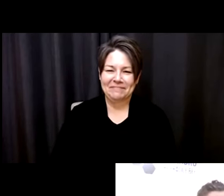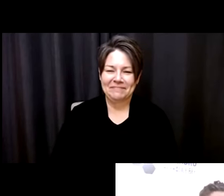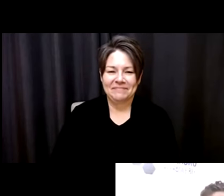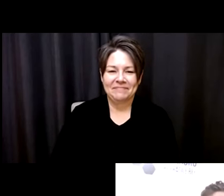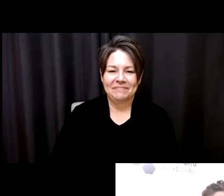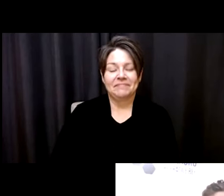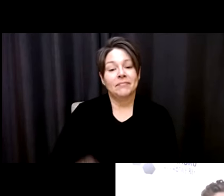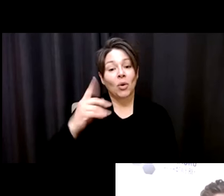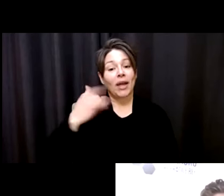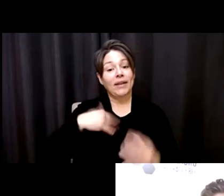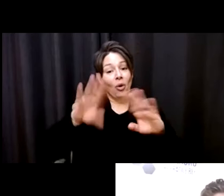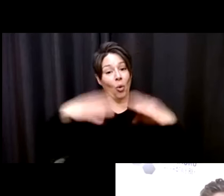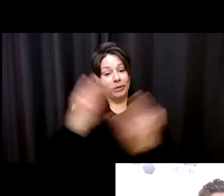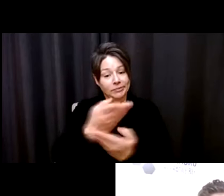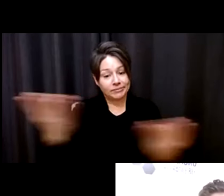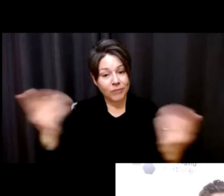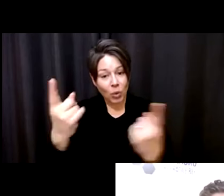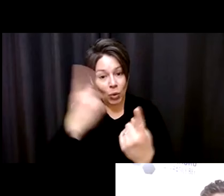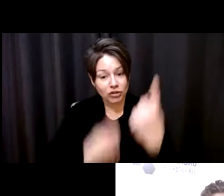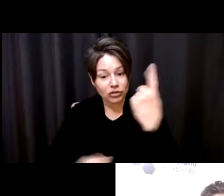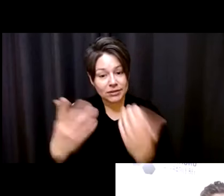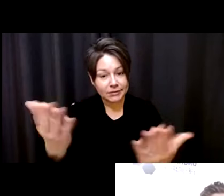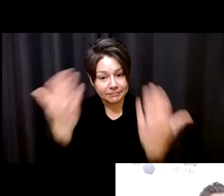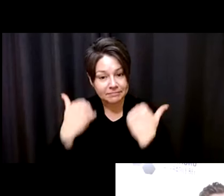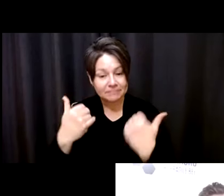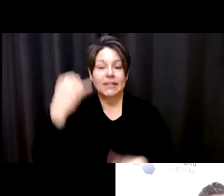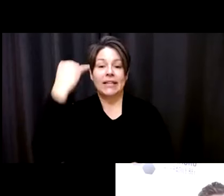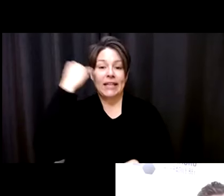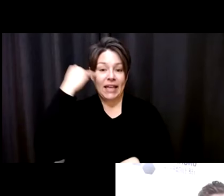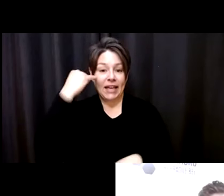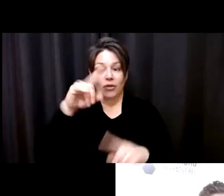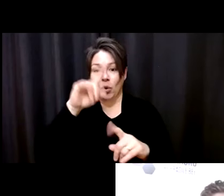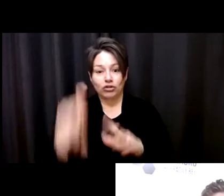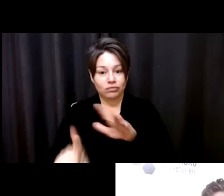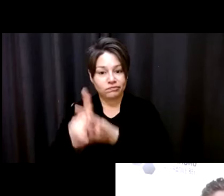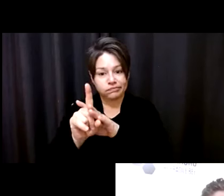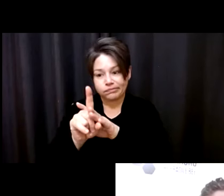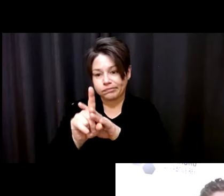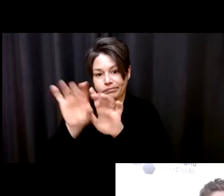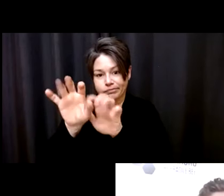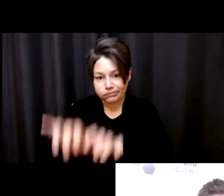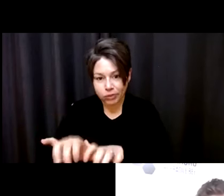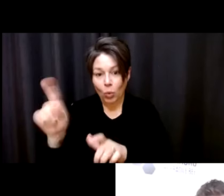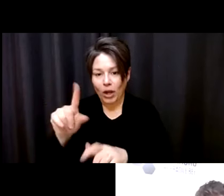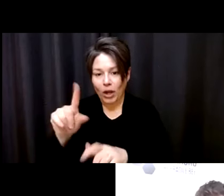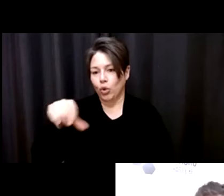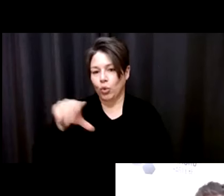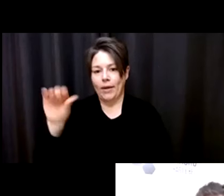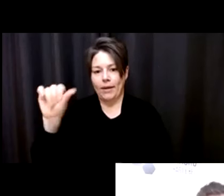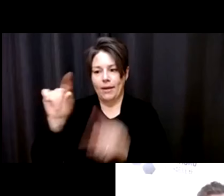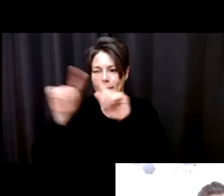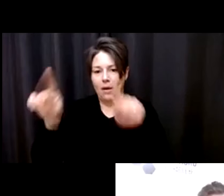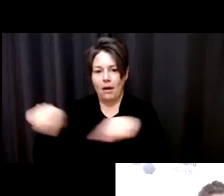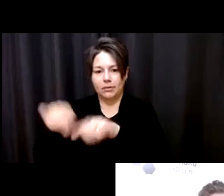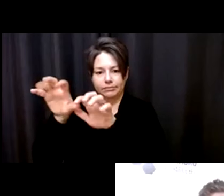So we're going to open it up to questions. So please feel free to post any questions that you have in the Q&A box. And